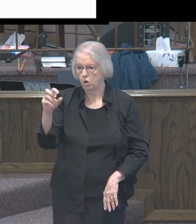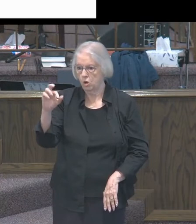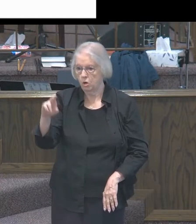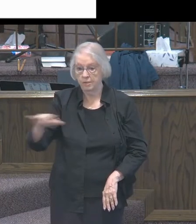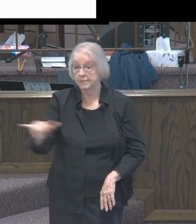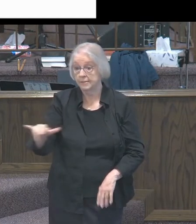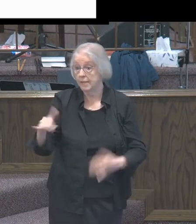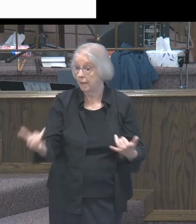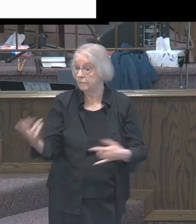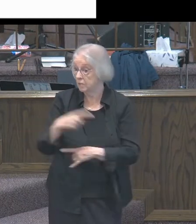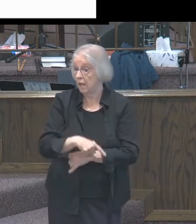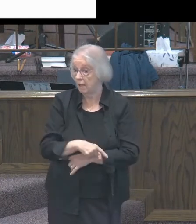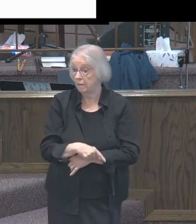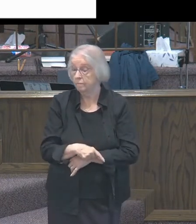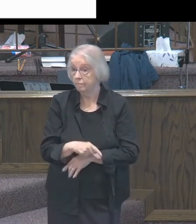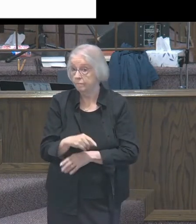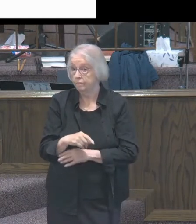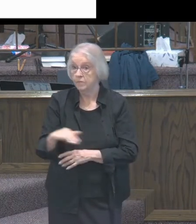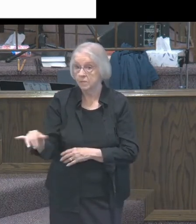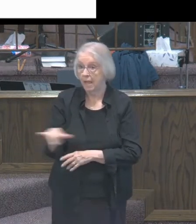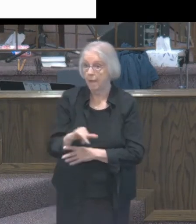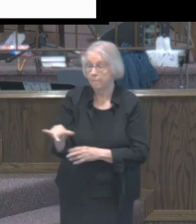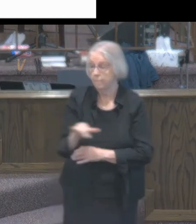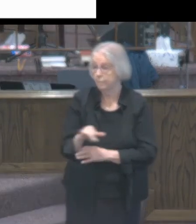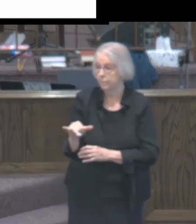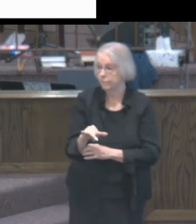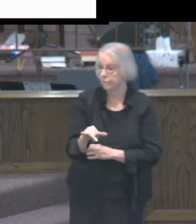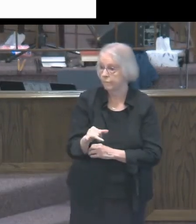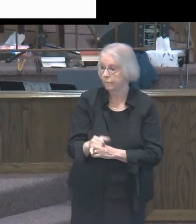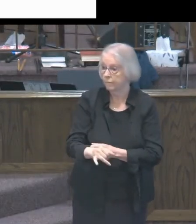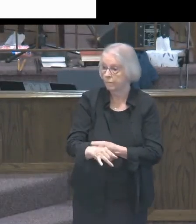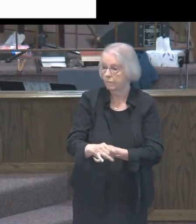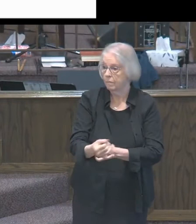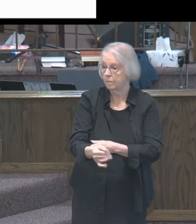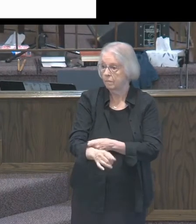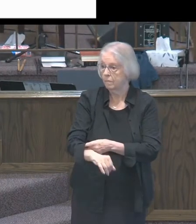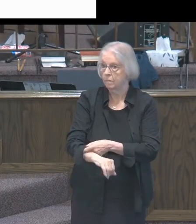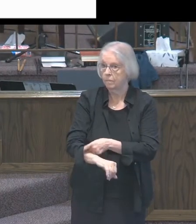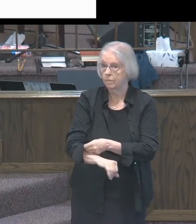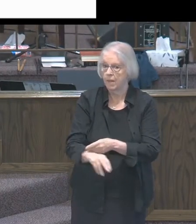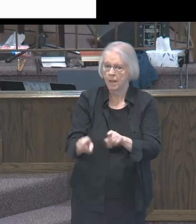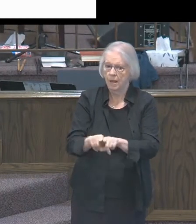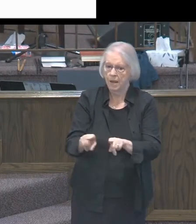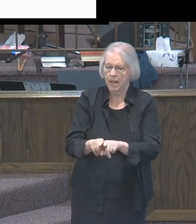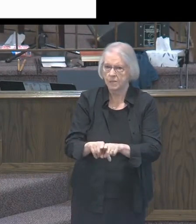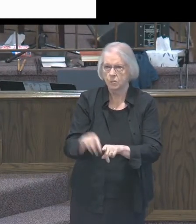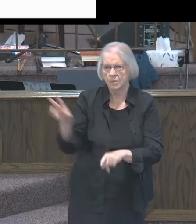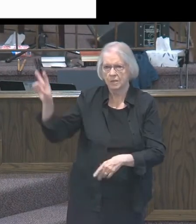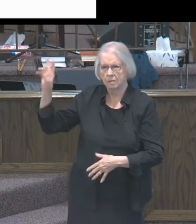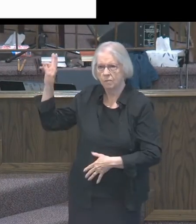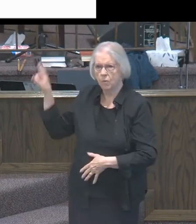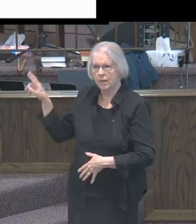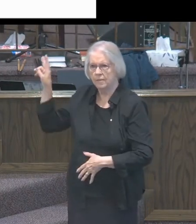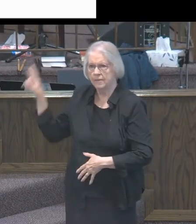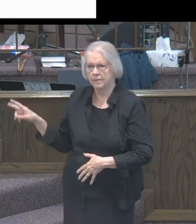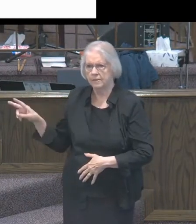Exodus 20:13 says, thou shalt not kill, which means thou shalt. So, and as we looked at that, it's these broad principles